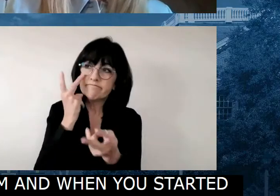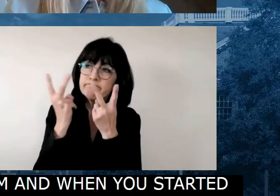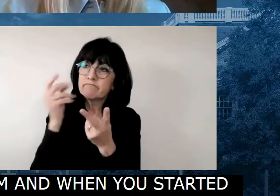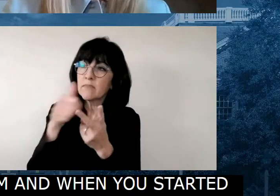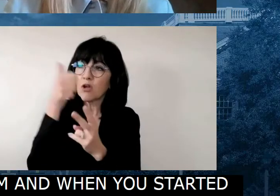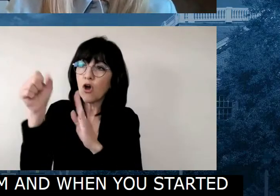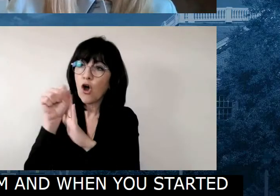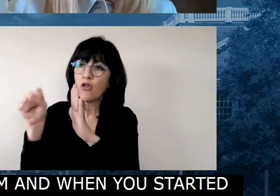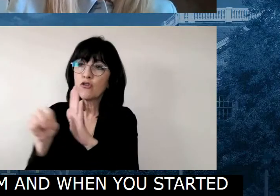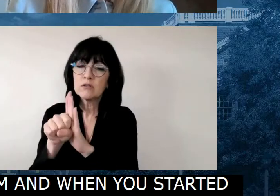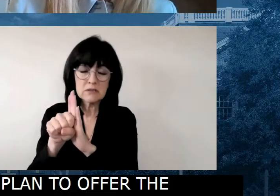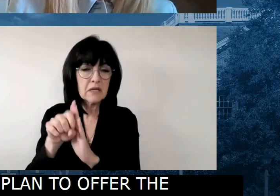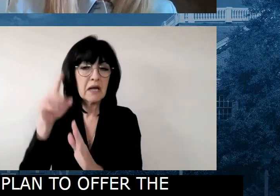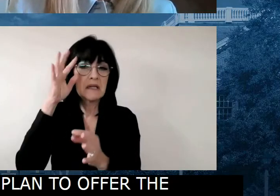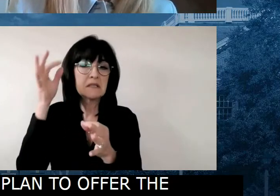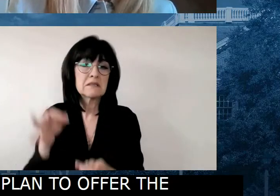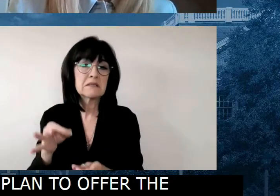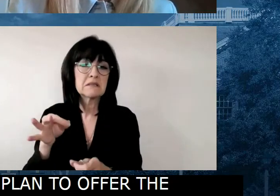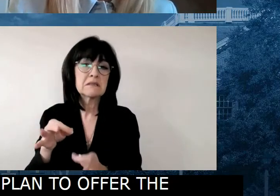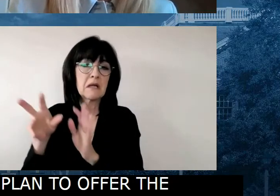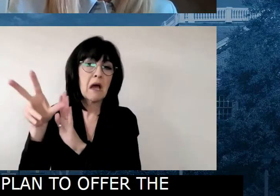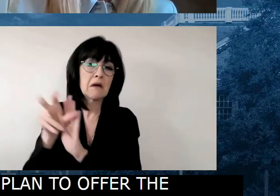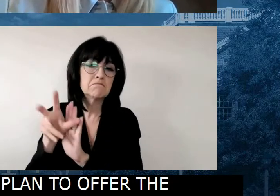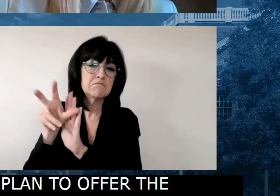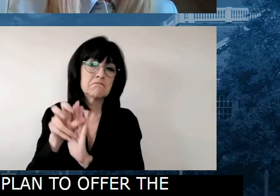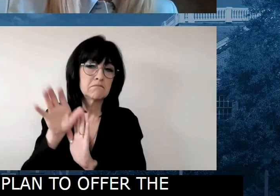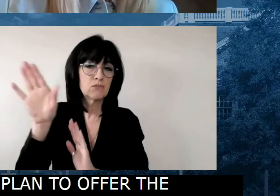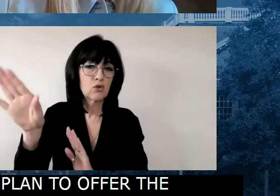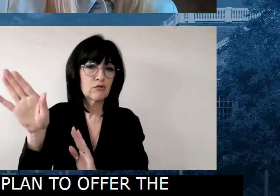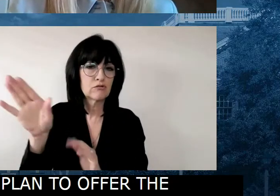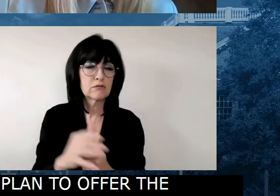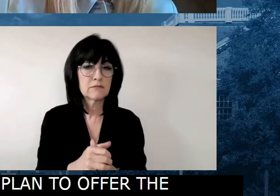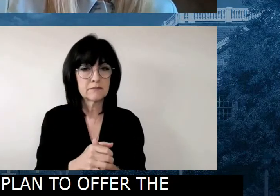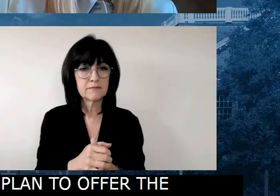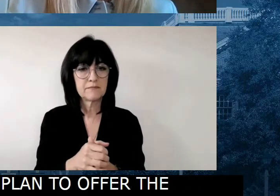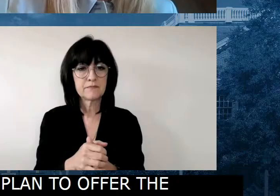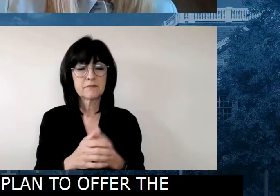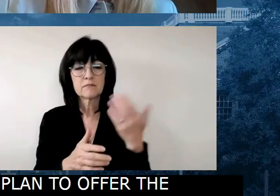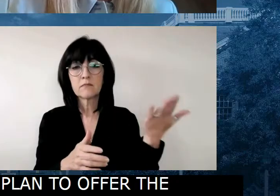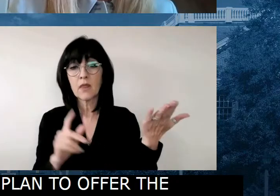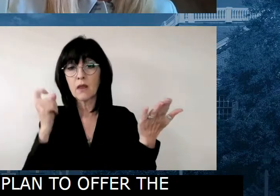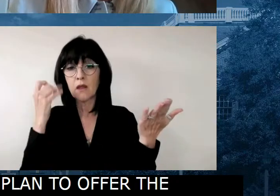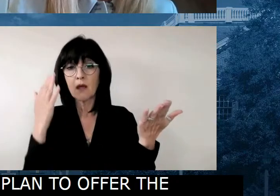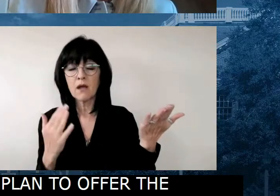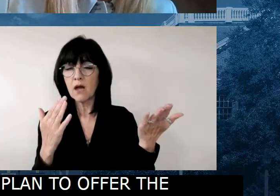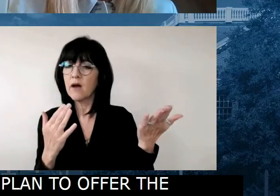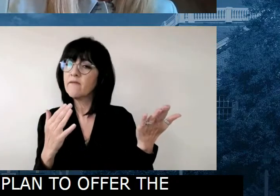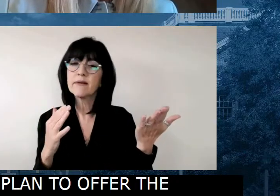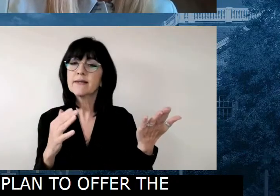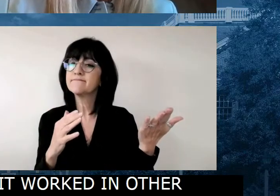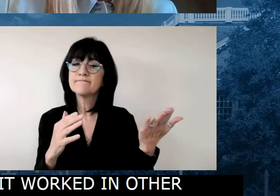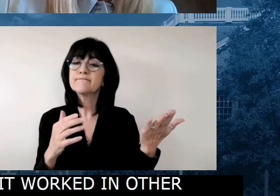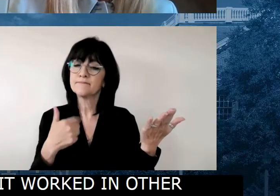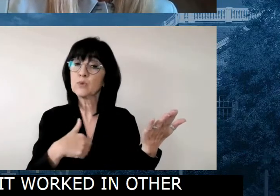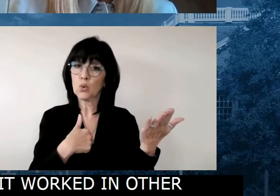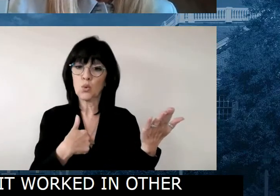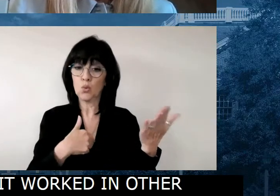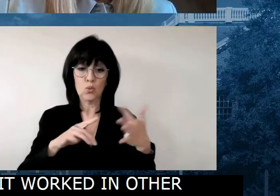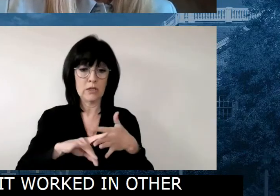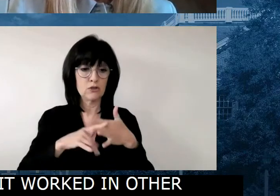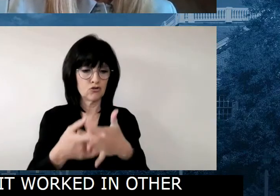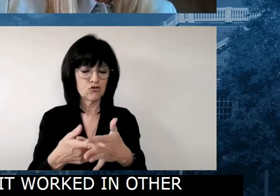here in Delaware? Yeah, no, I think it was something that came to us as we moved along.